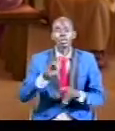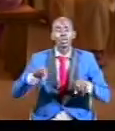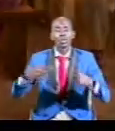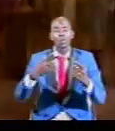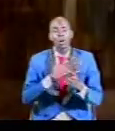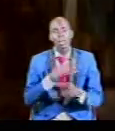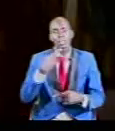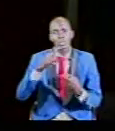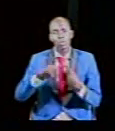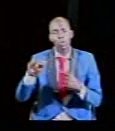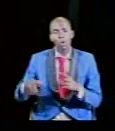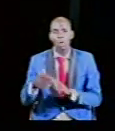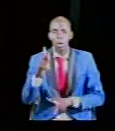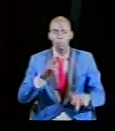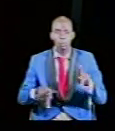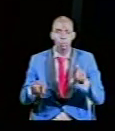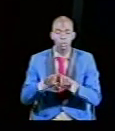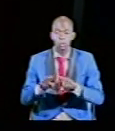people too.